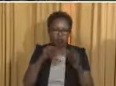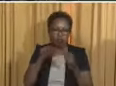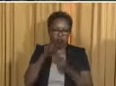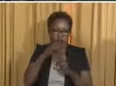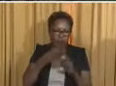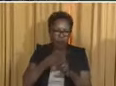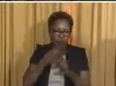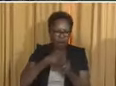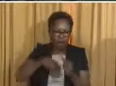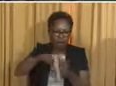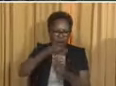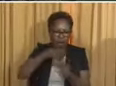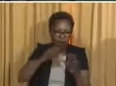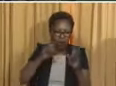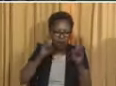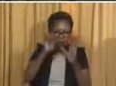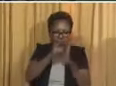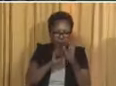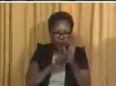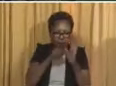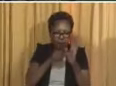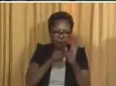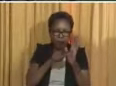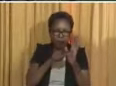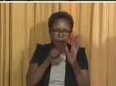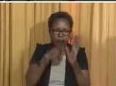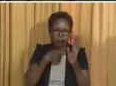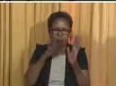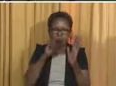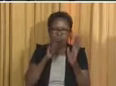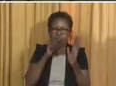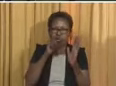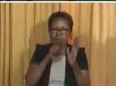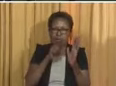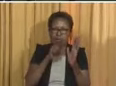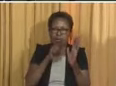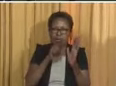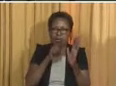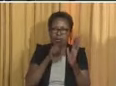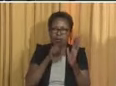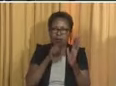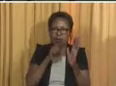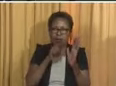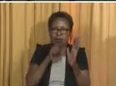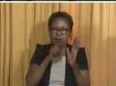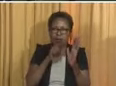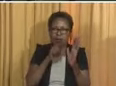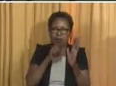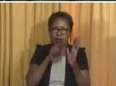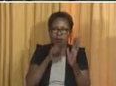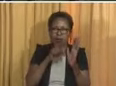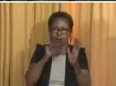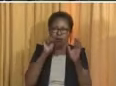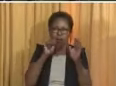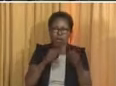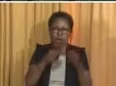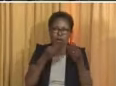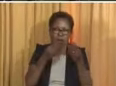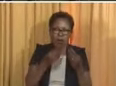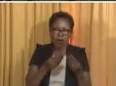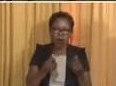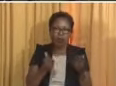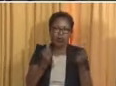find that in this particular situation, that this court can apply the test and we can address the issues